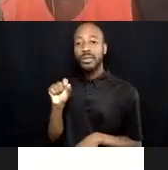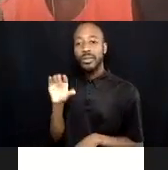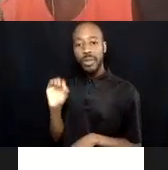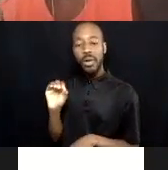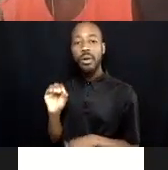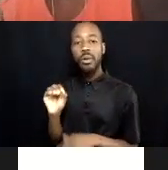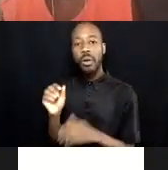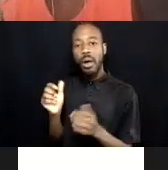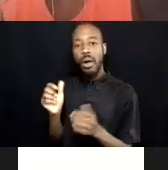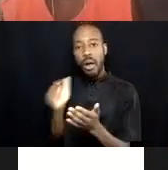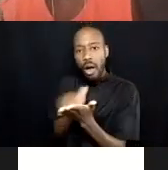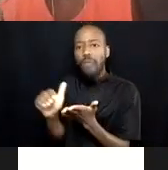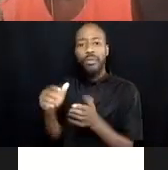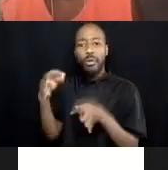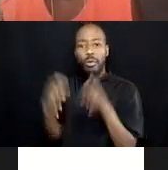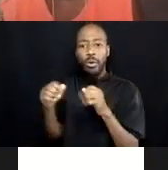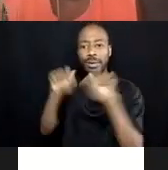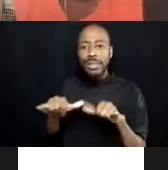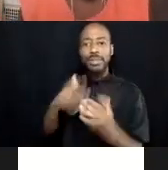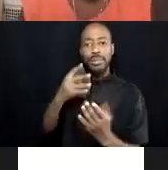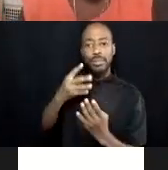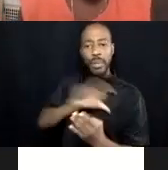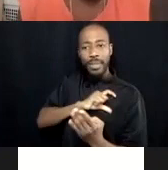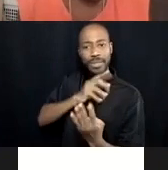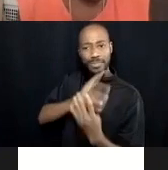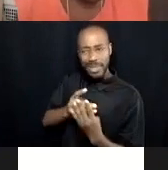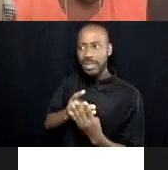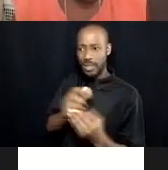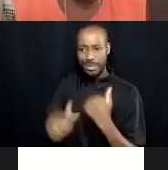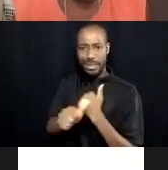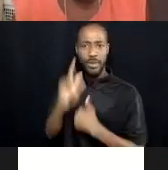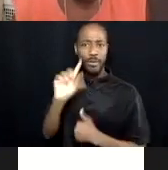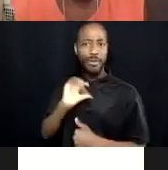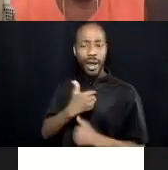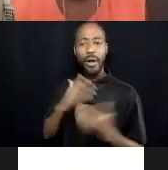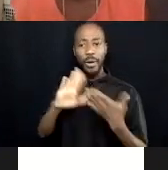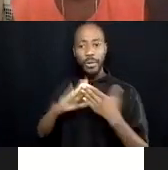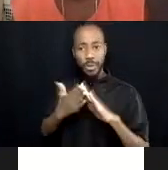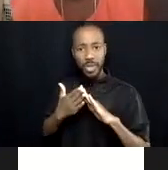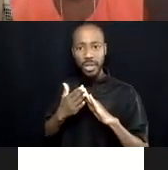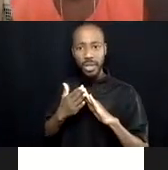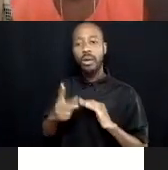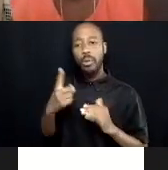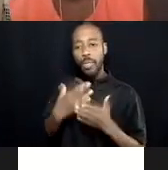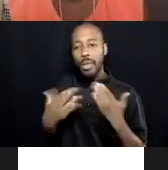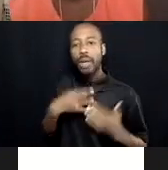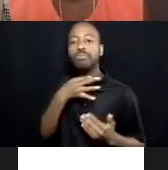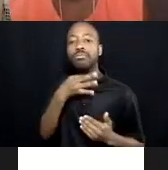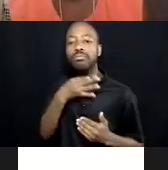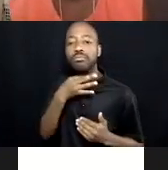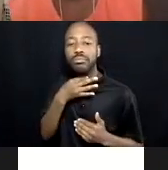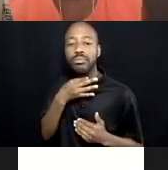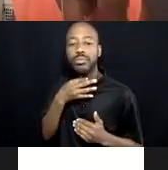systems, court systems, police, prisons are actually the danger for our community. And one of the things I think I'm curious from you about is like, what do you